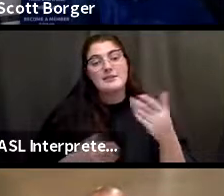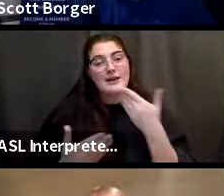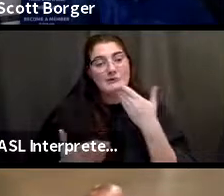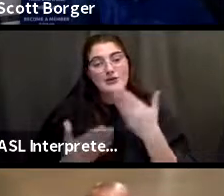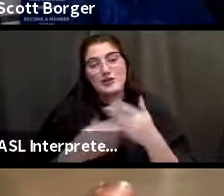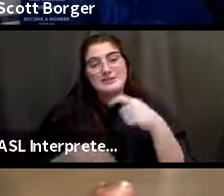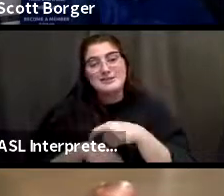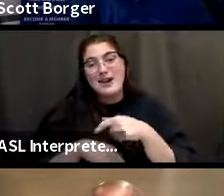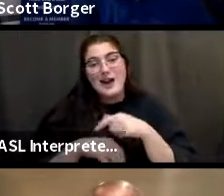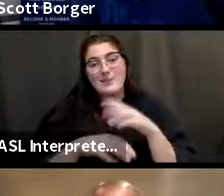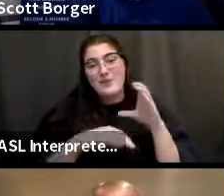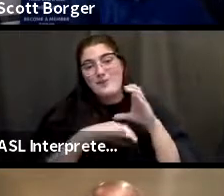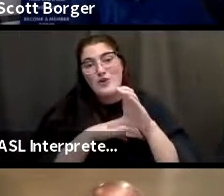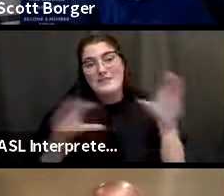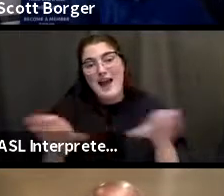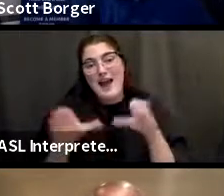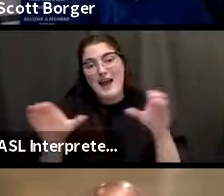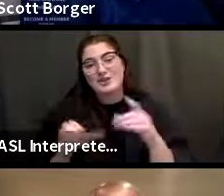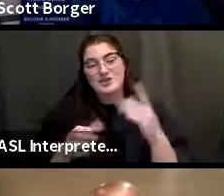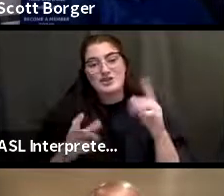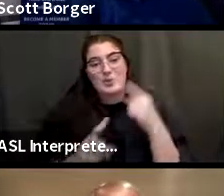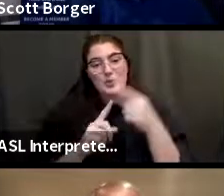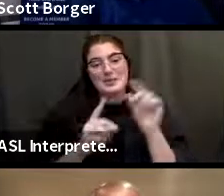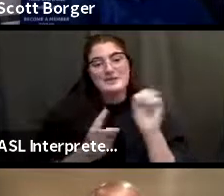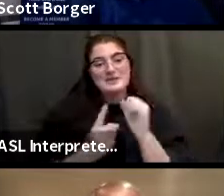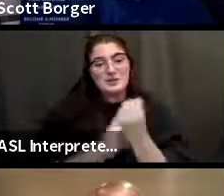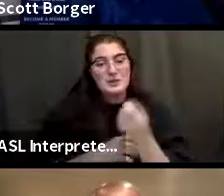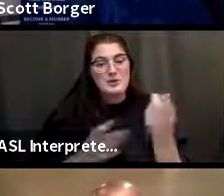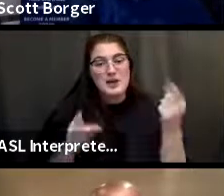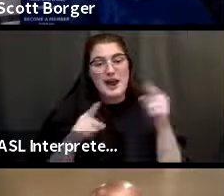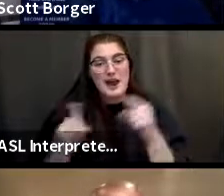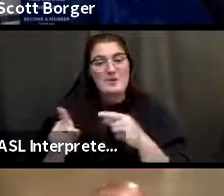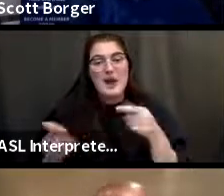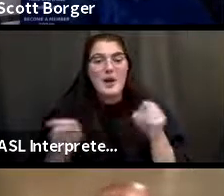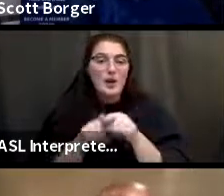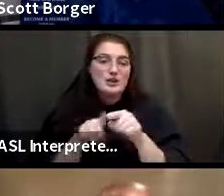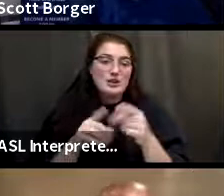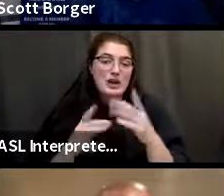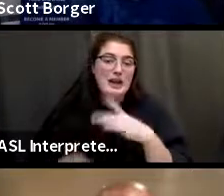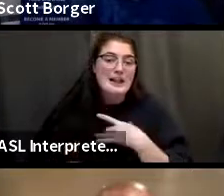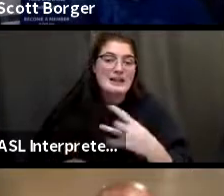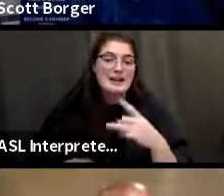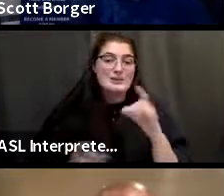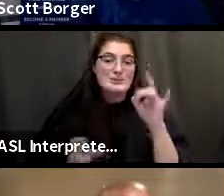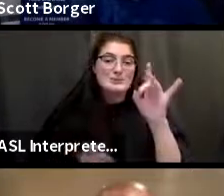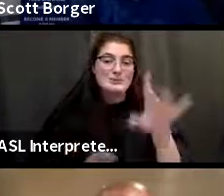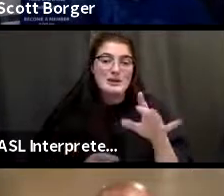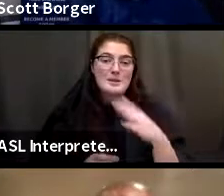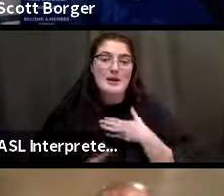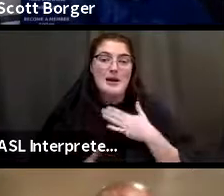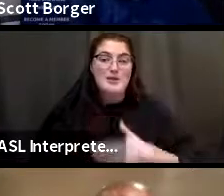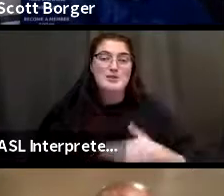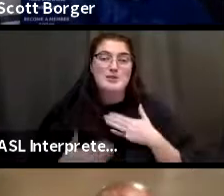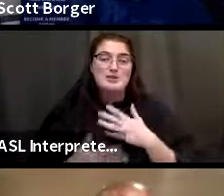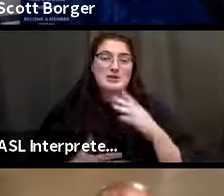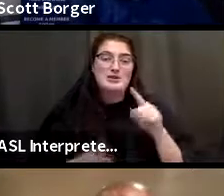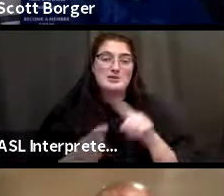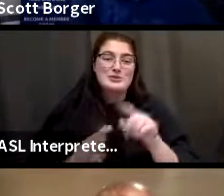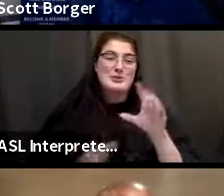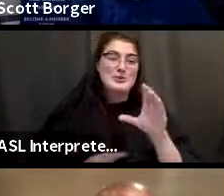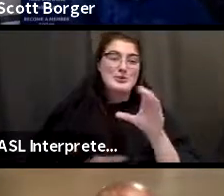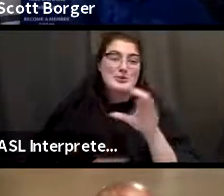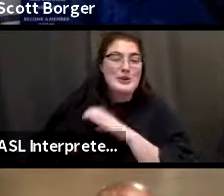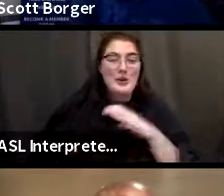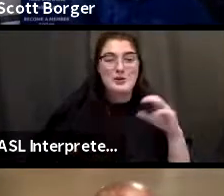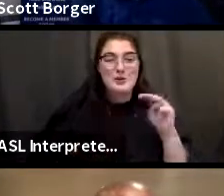action when these situations arise? I'd also like to note my appreciation to Commissioner Moore for having taken steps within her power